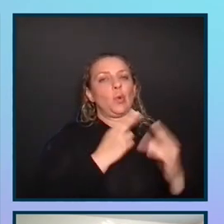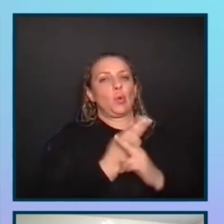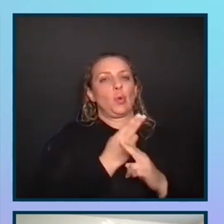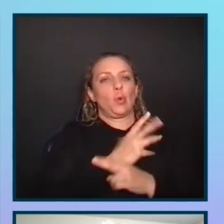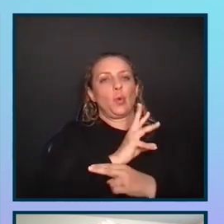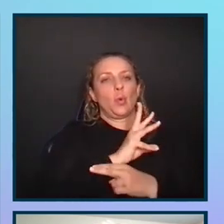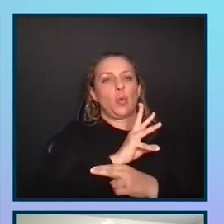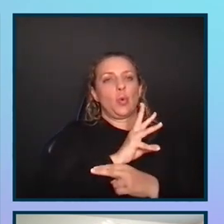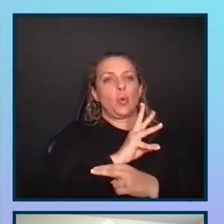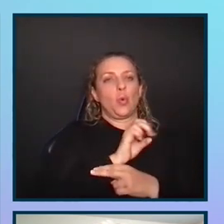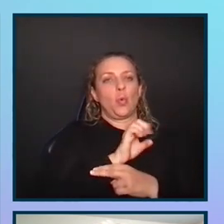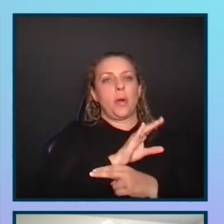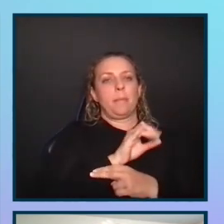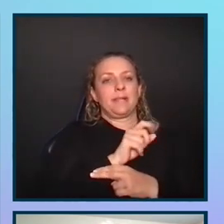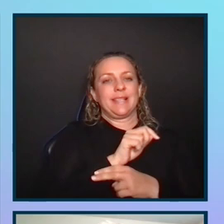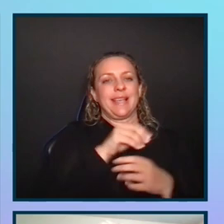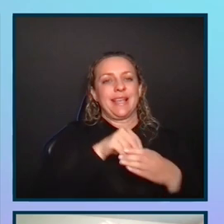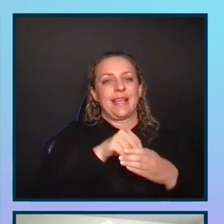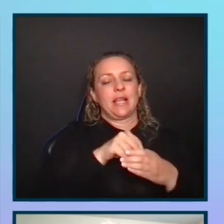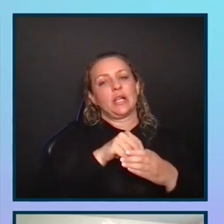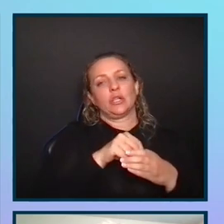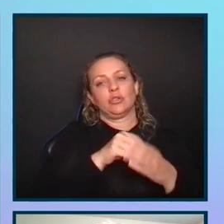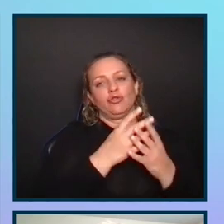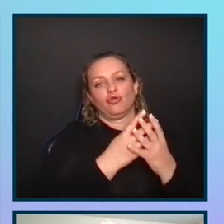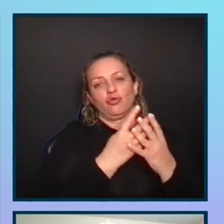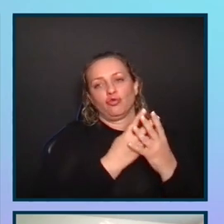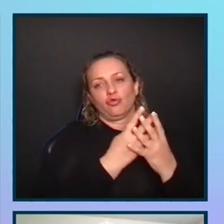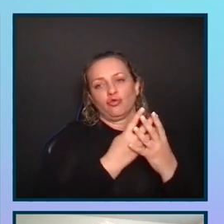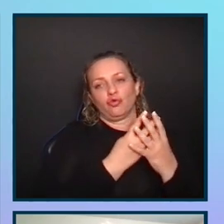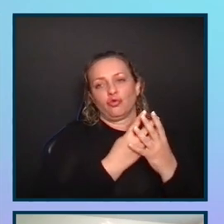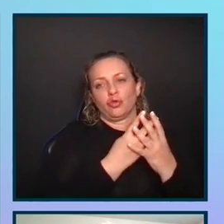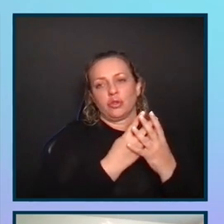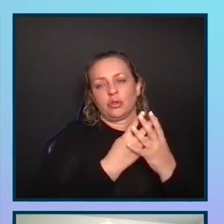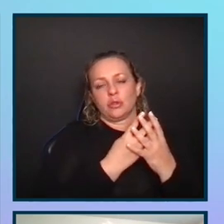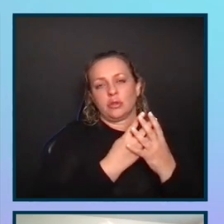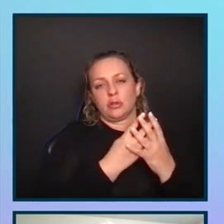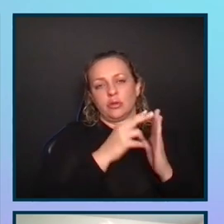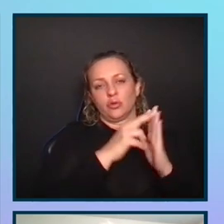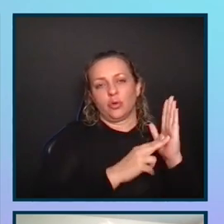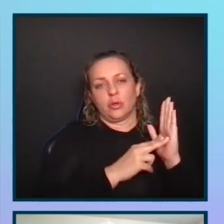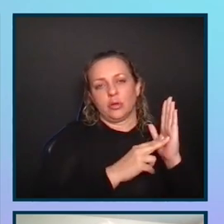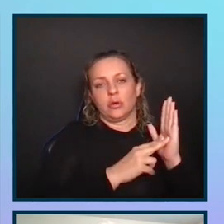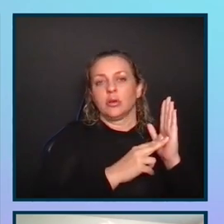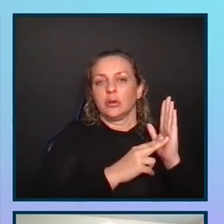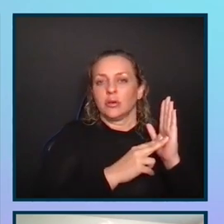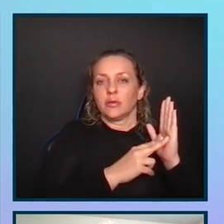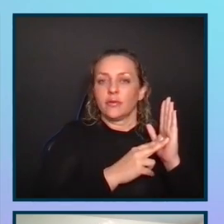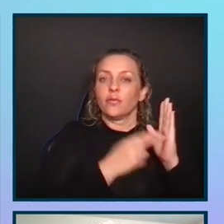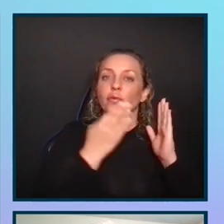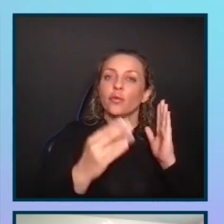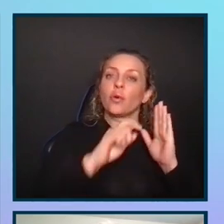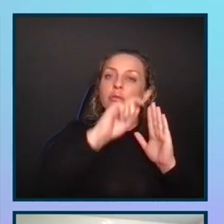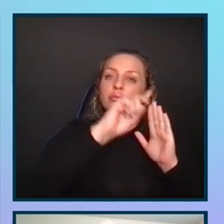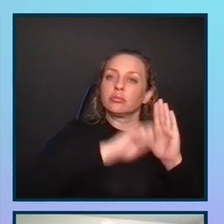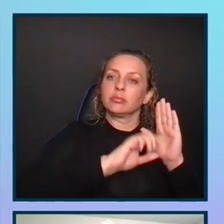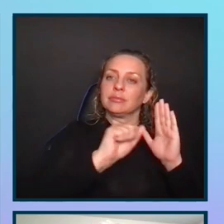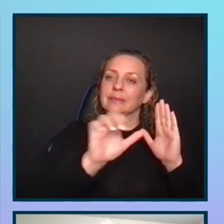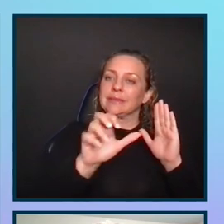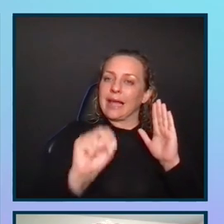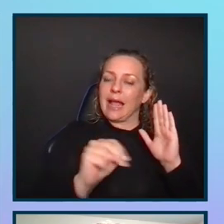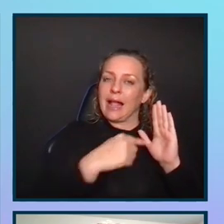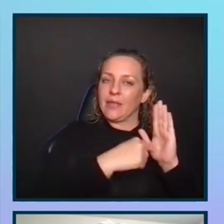in a screen reader mode. And it's a button. So let's go ahead and scan this. Let me just